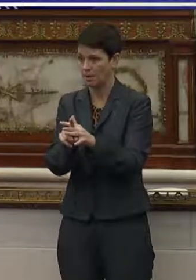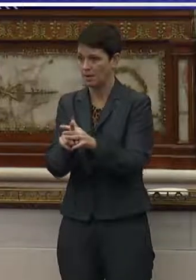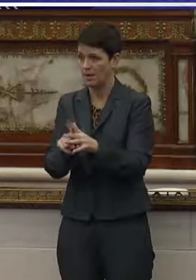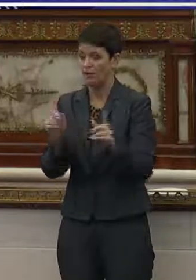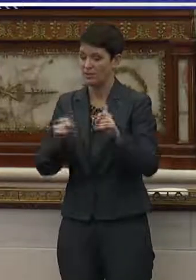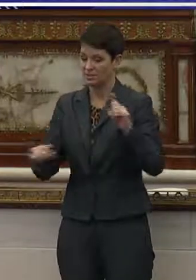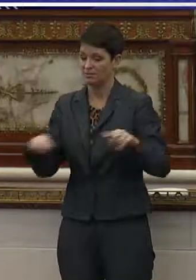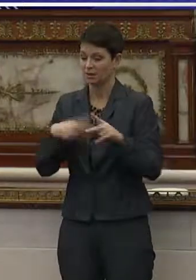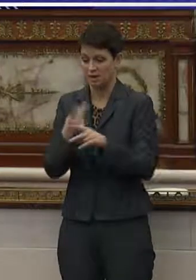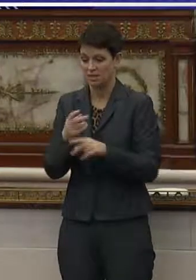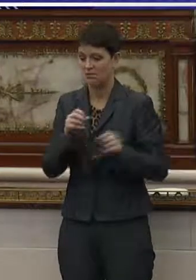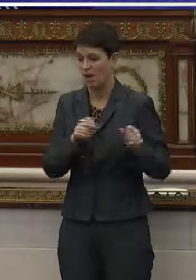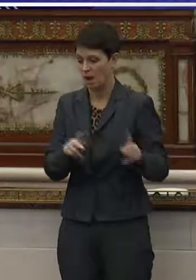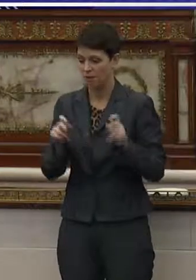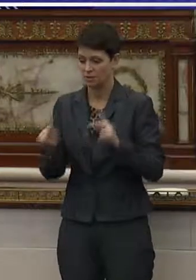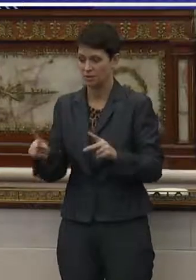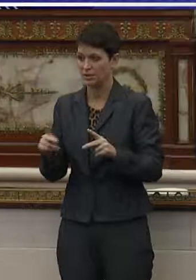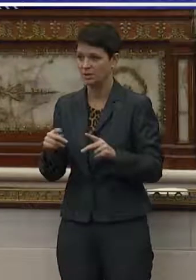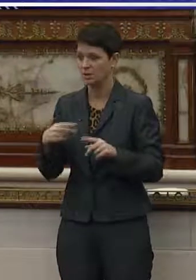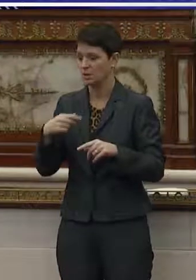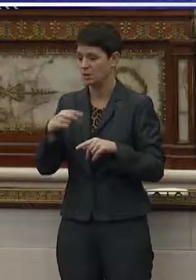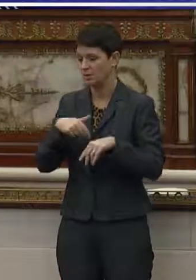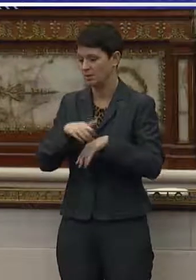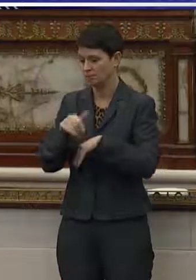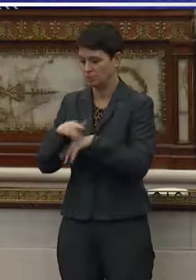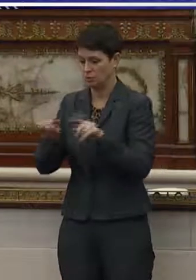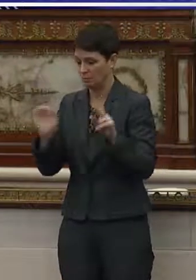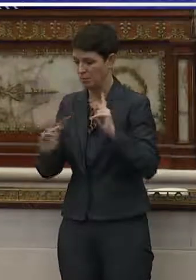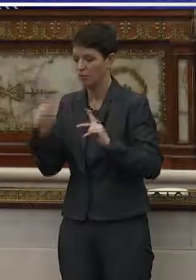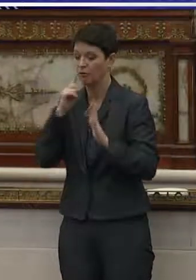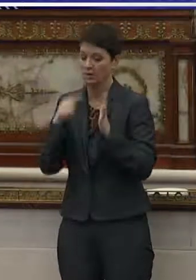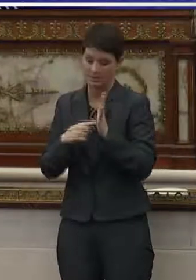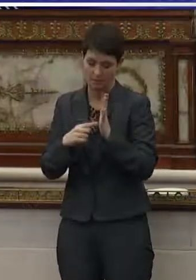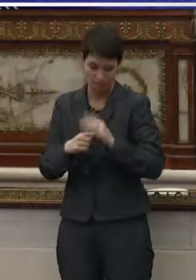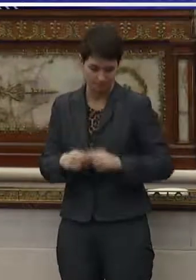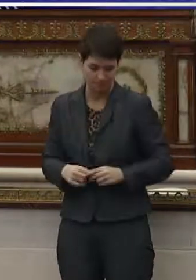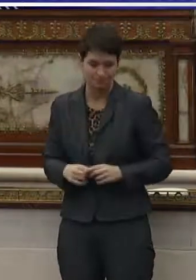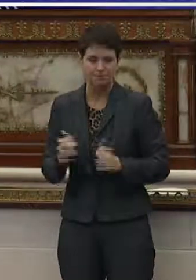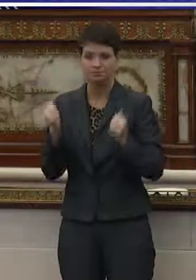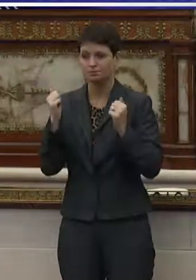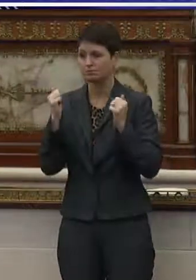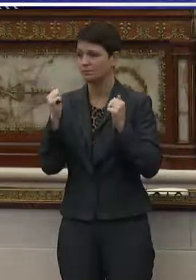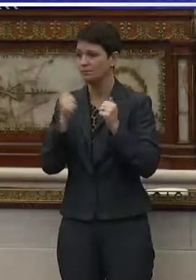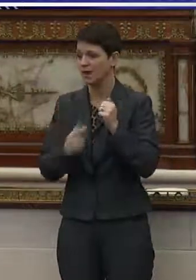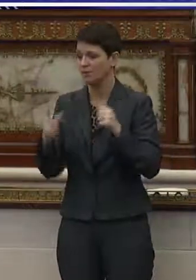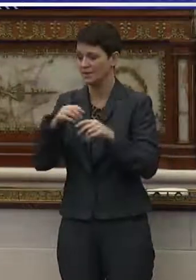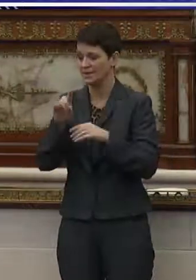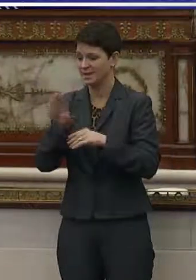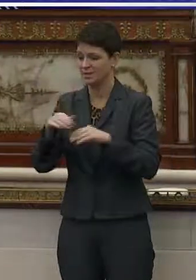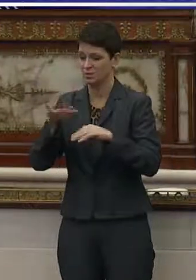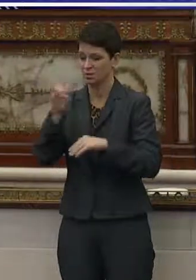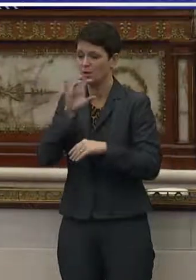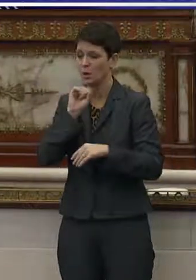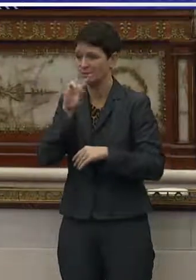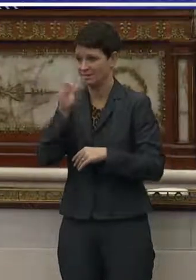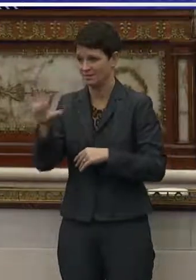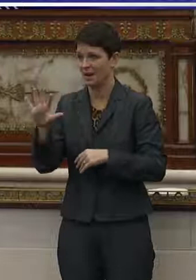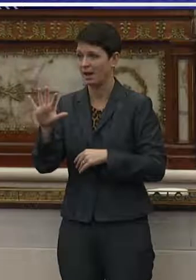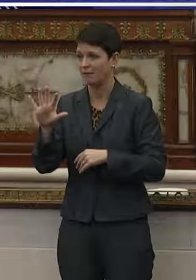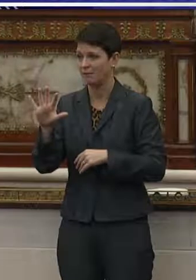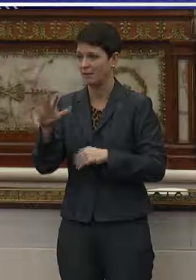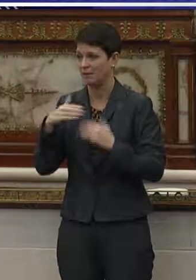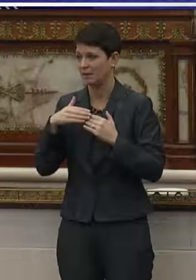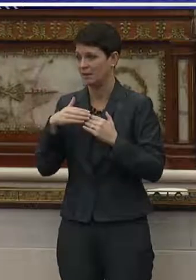sorts of opportunities, we direct people to them. So, for example, everybody in the database over the age of 75 within